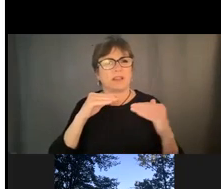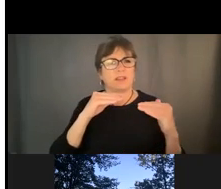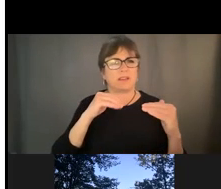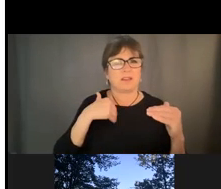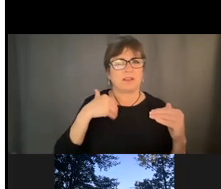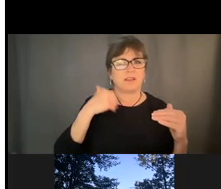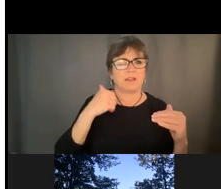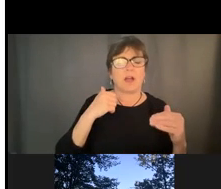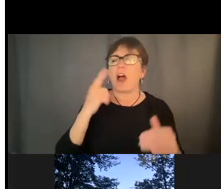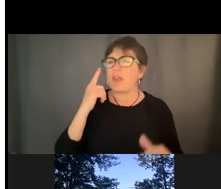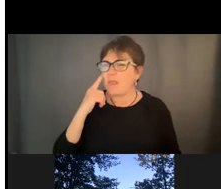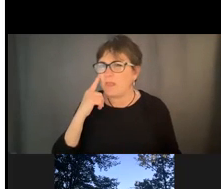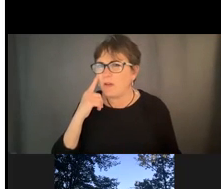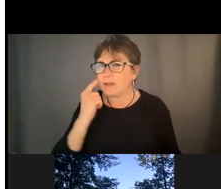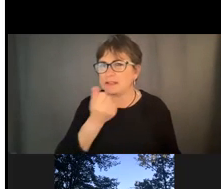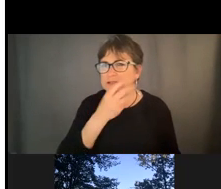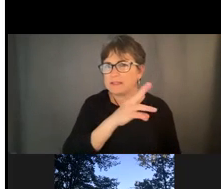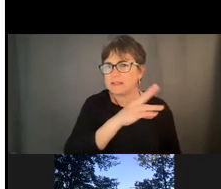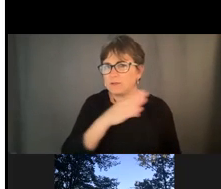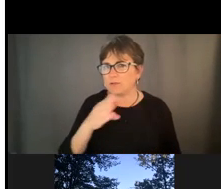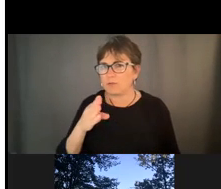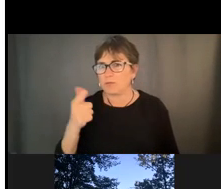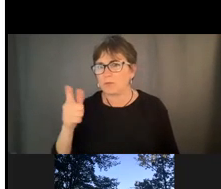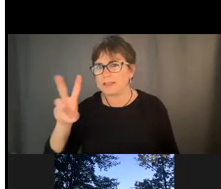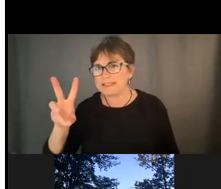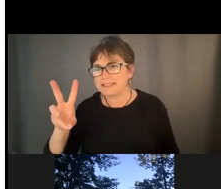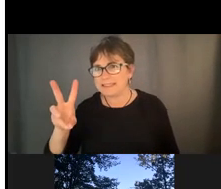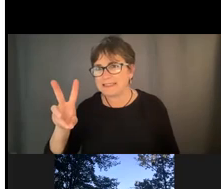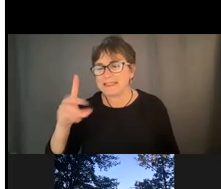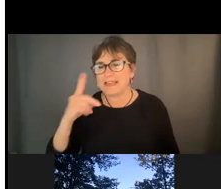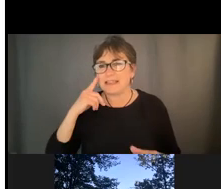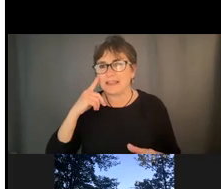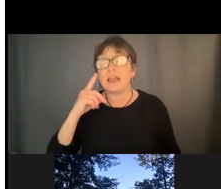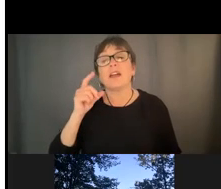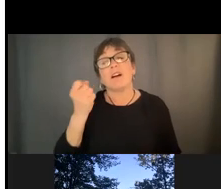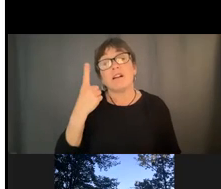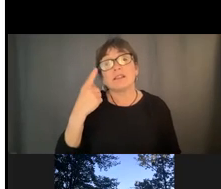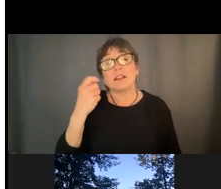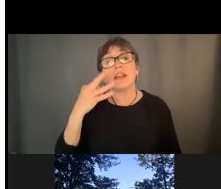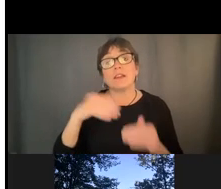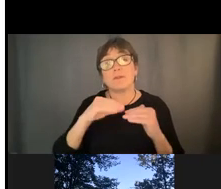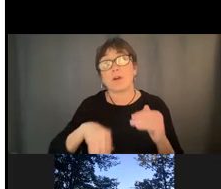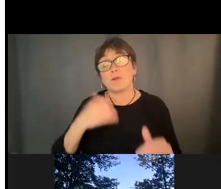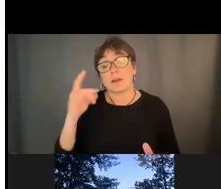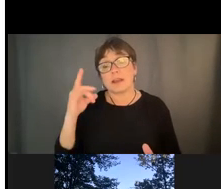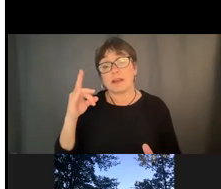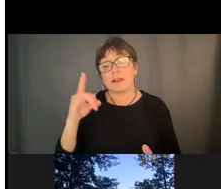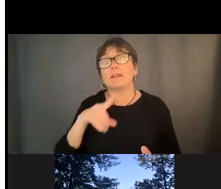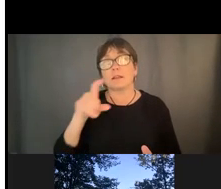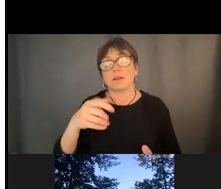to 26, I believe, is the age. .. Then I'm when wrong. They're a minor, they should have a parent or guardian with